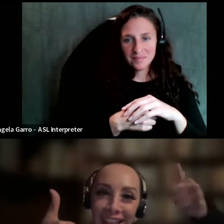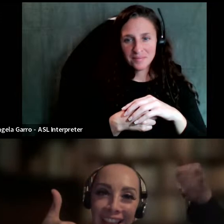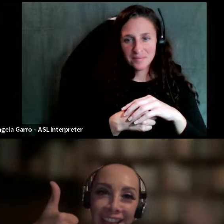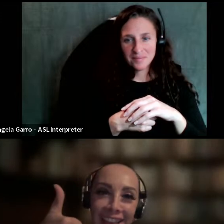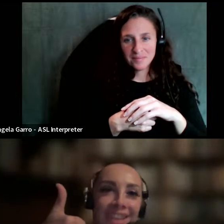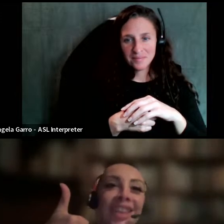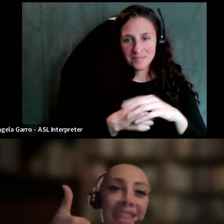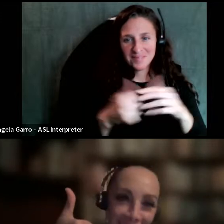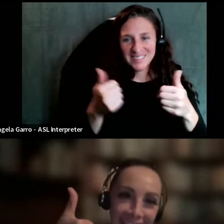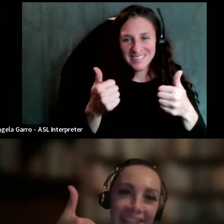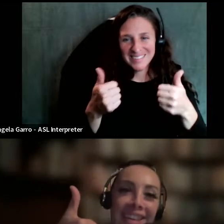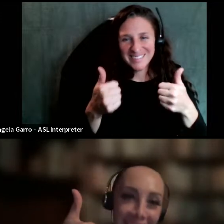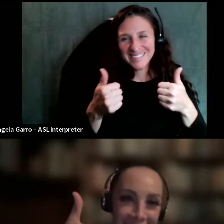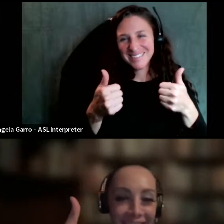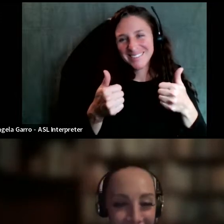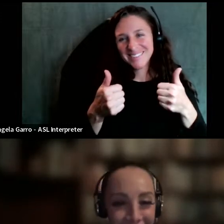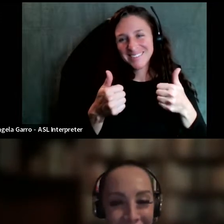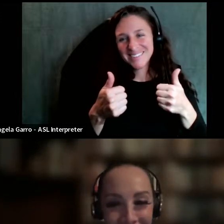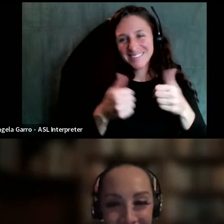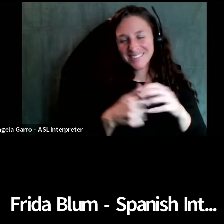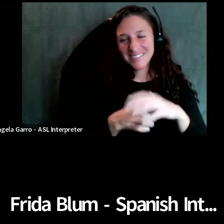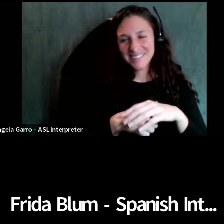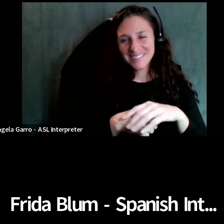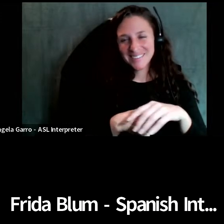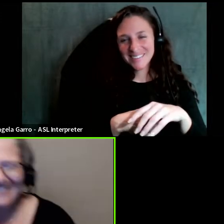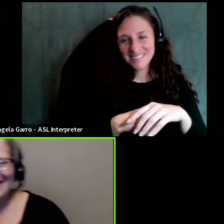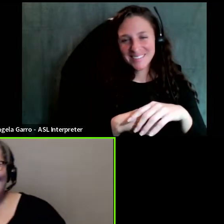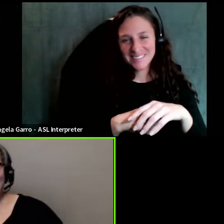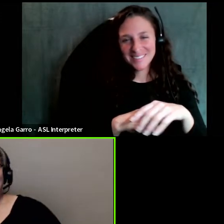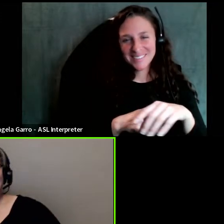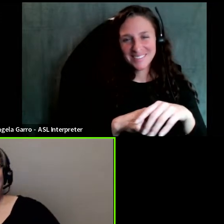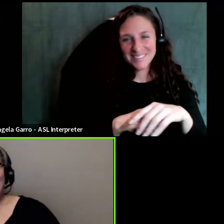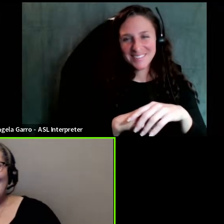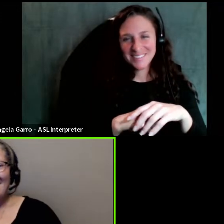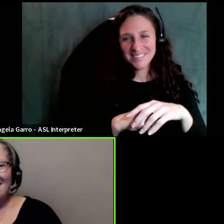No problem. Poor thing.